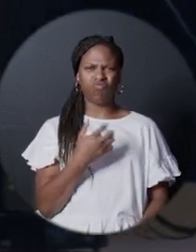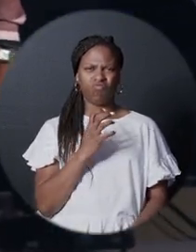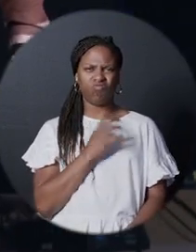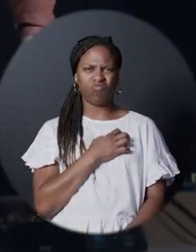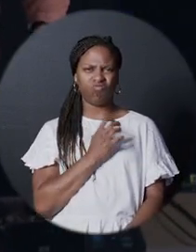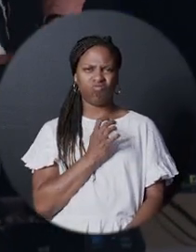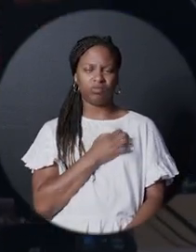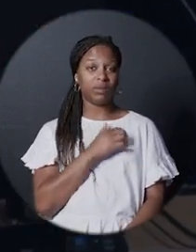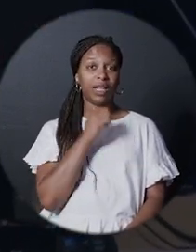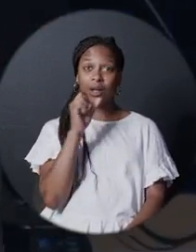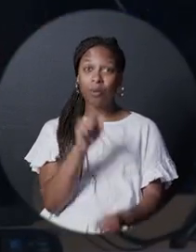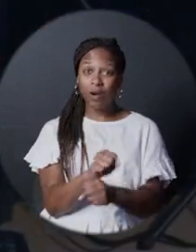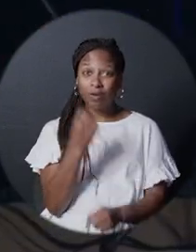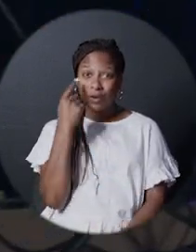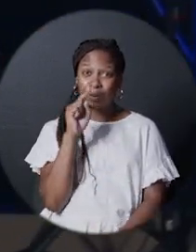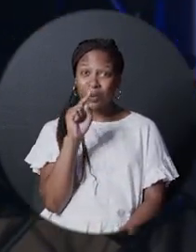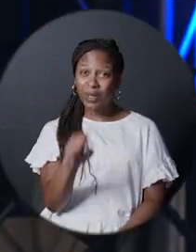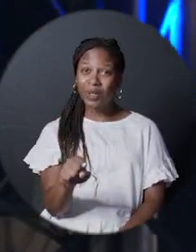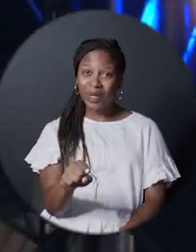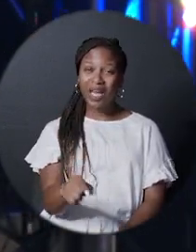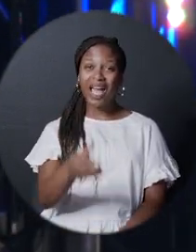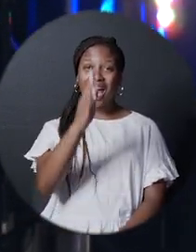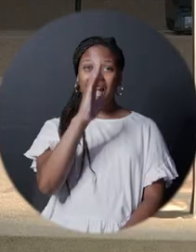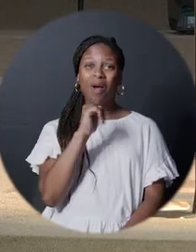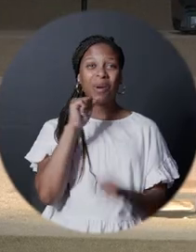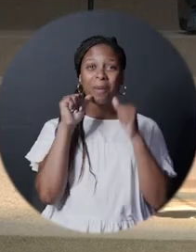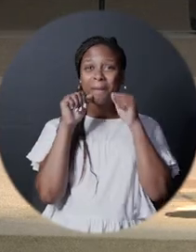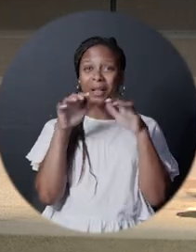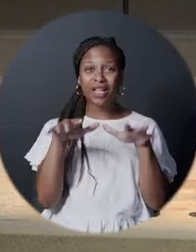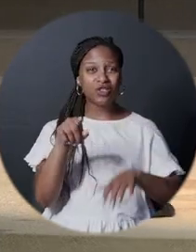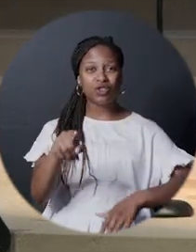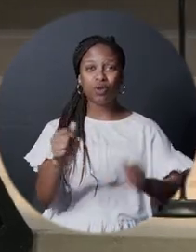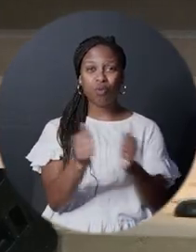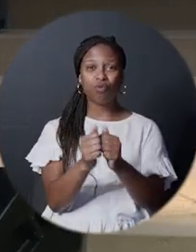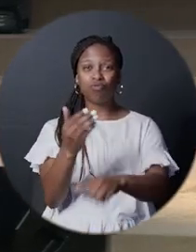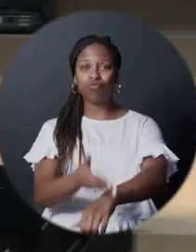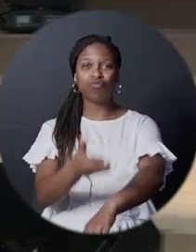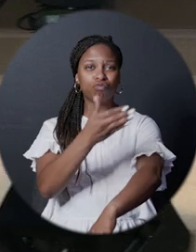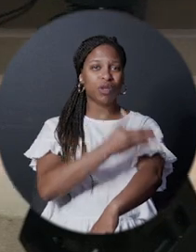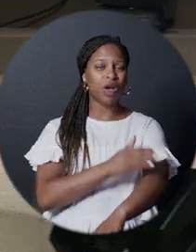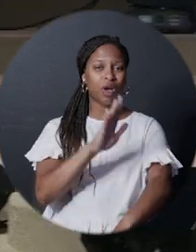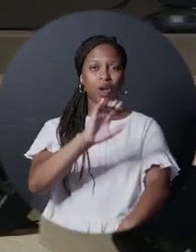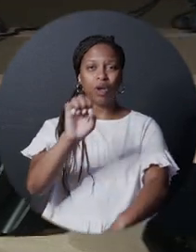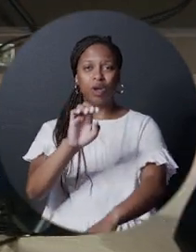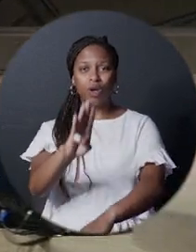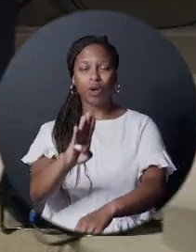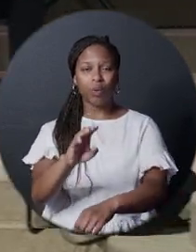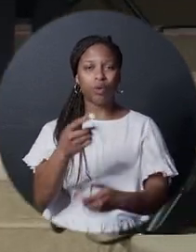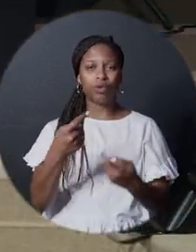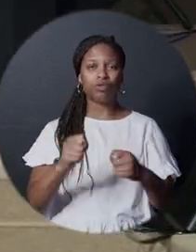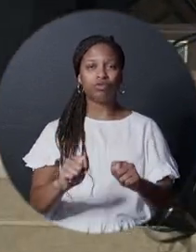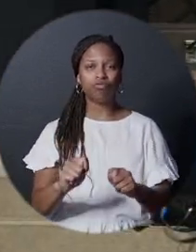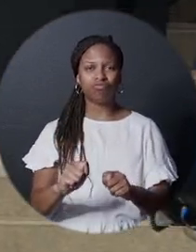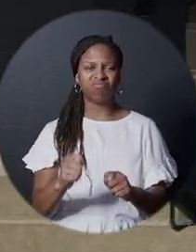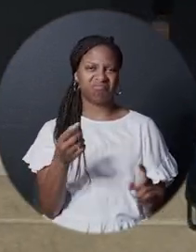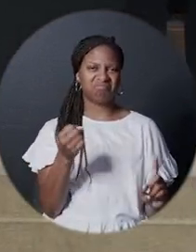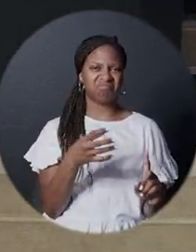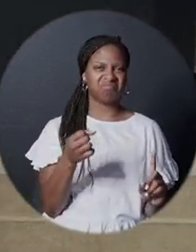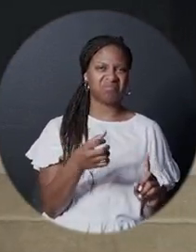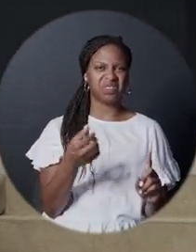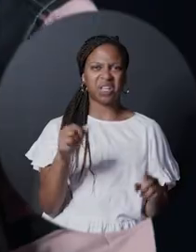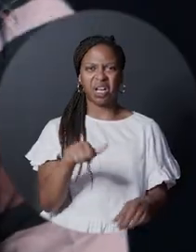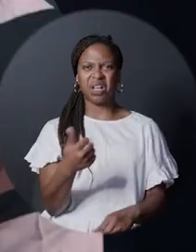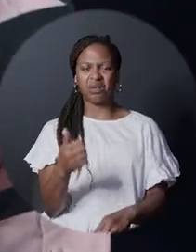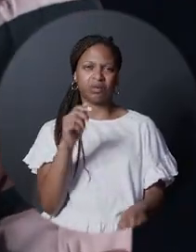abound when you hold grudges. It works for them, but it doesn't work for you. God won't bless you with a promotion on your job when you are trying